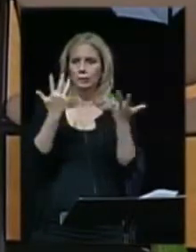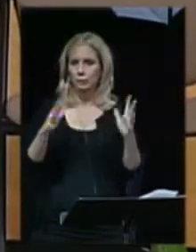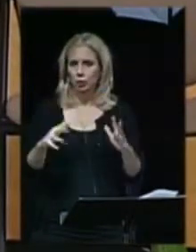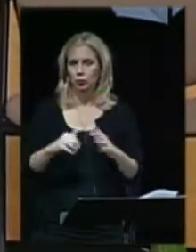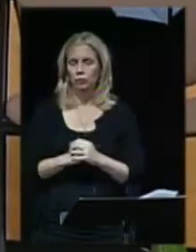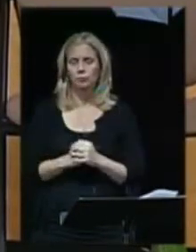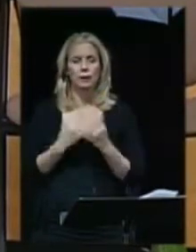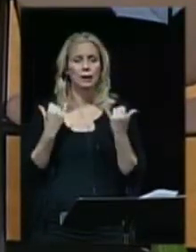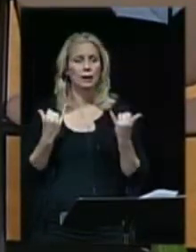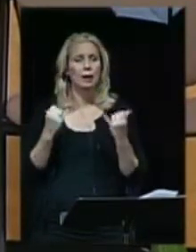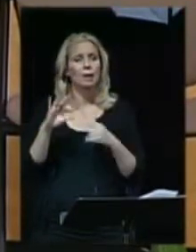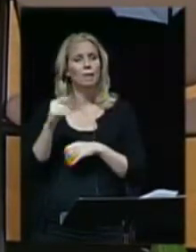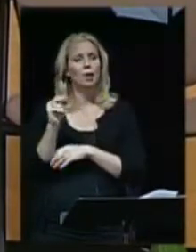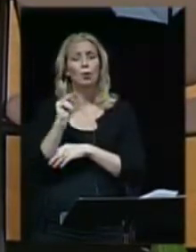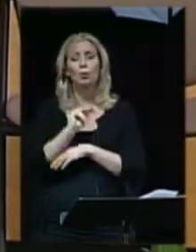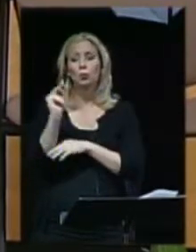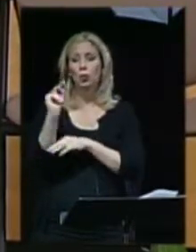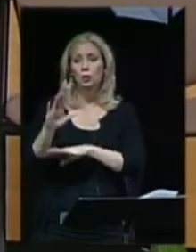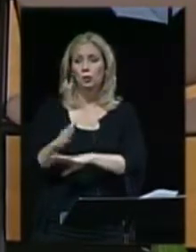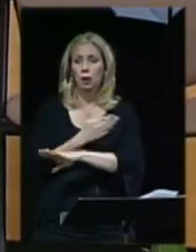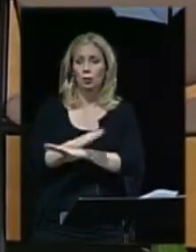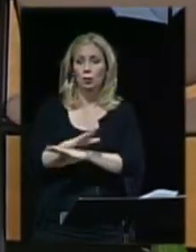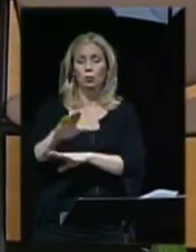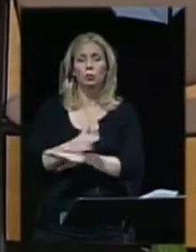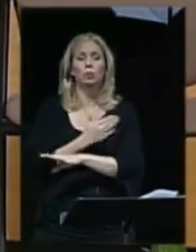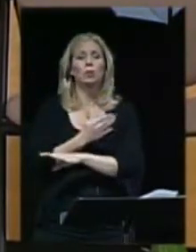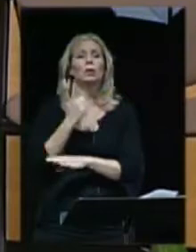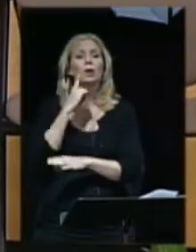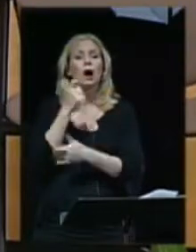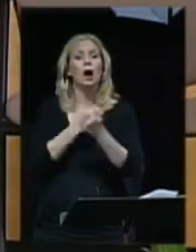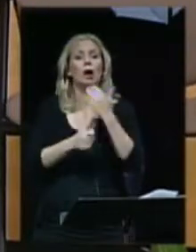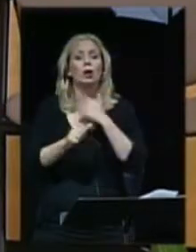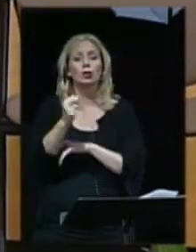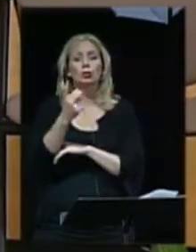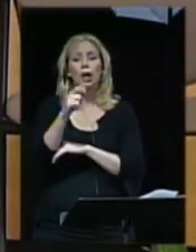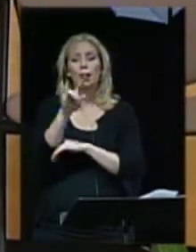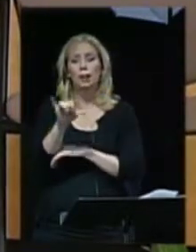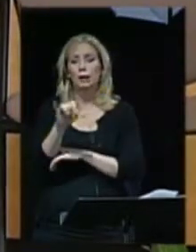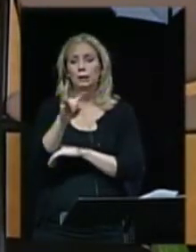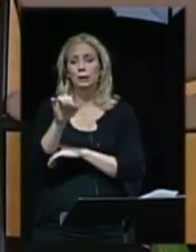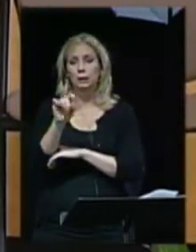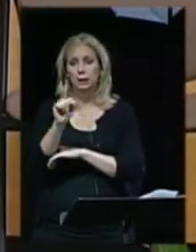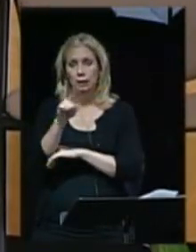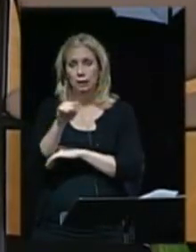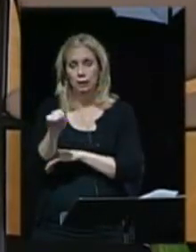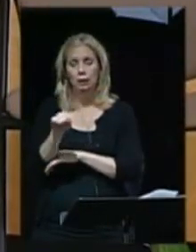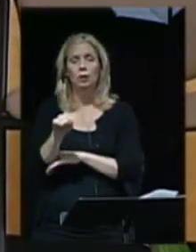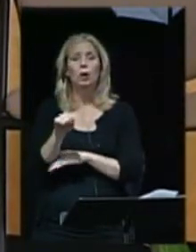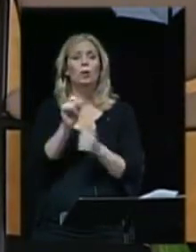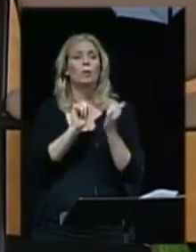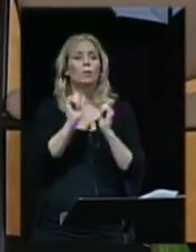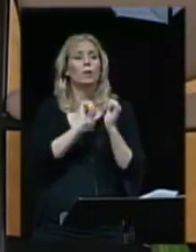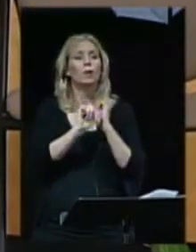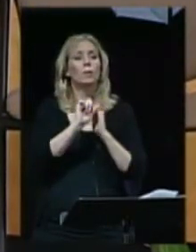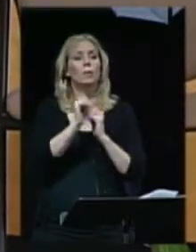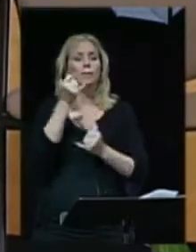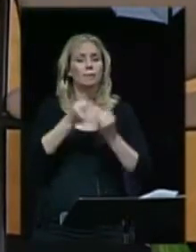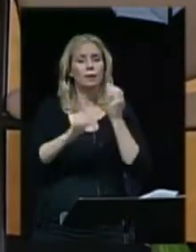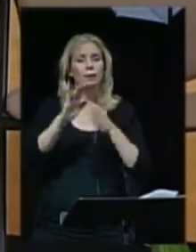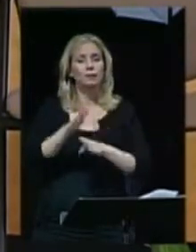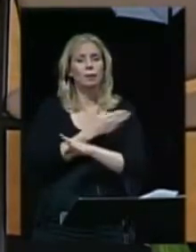the Fargo North Concert Choir, under the direction of Shelley Zietz, will perform the finale from The Gondoliers, composed